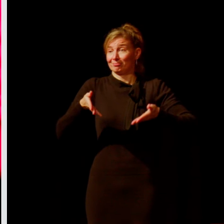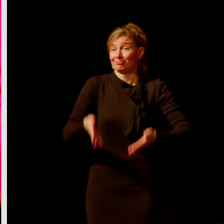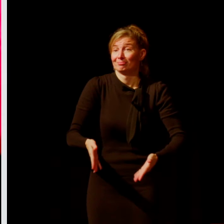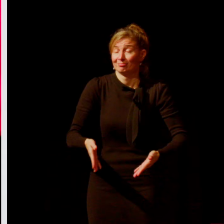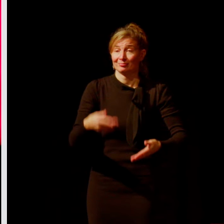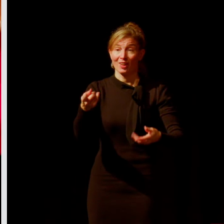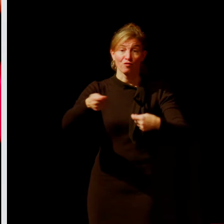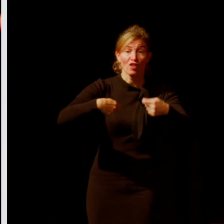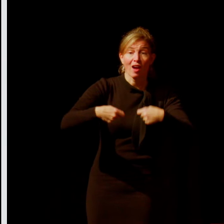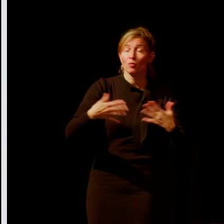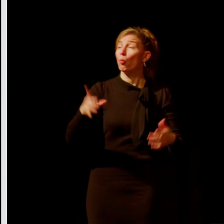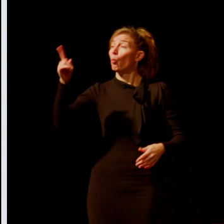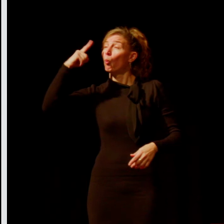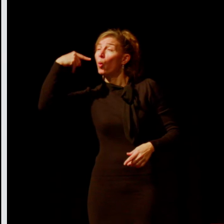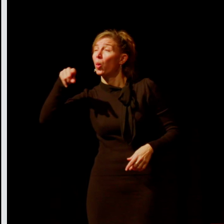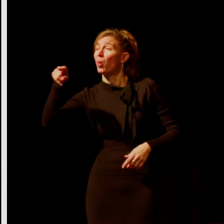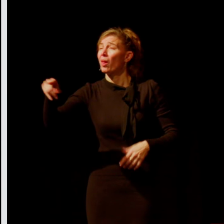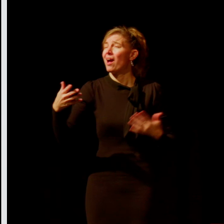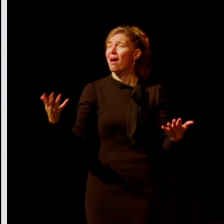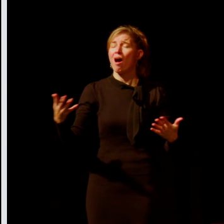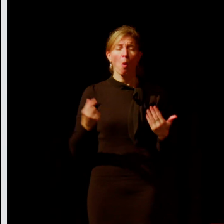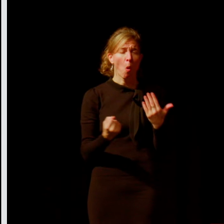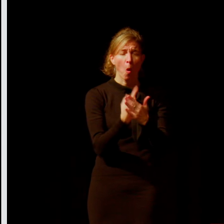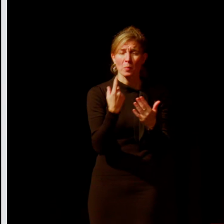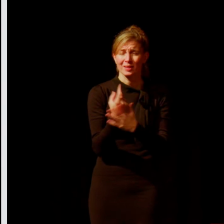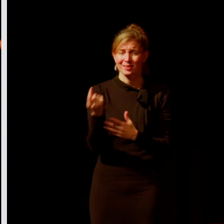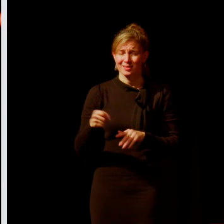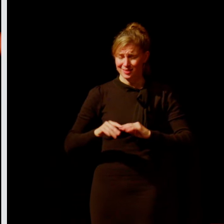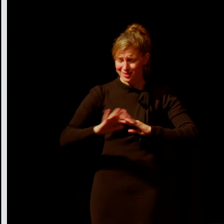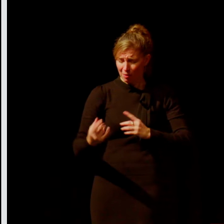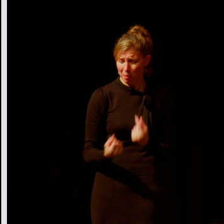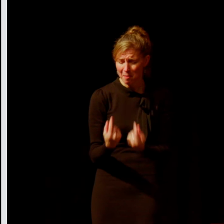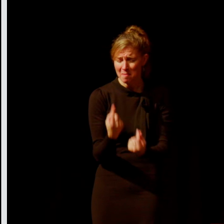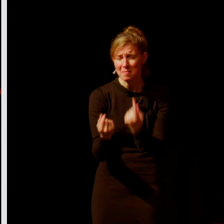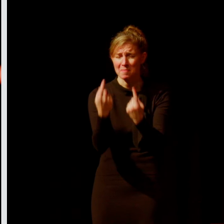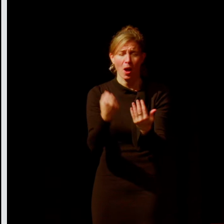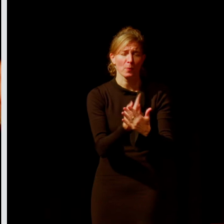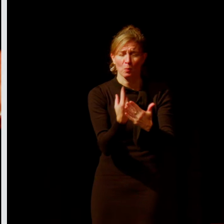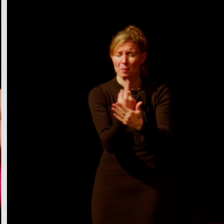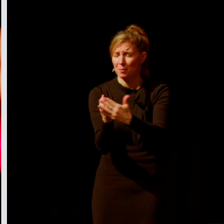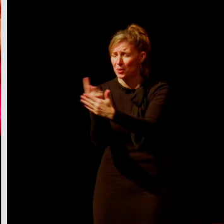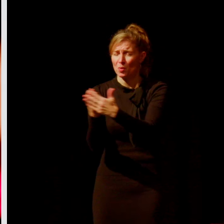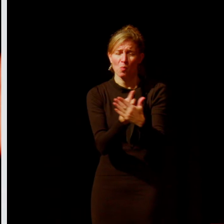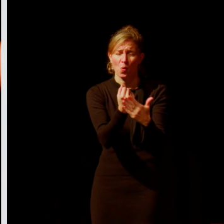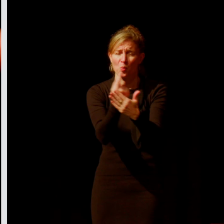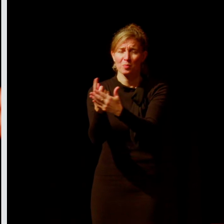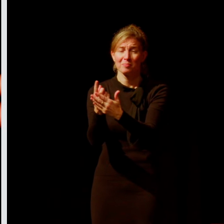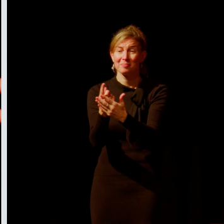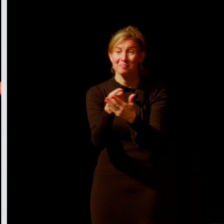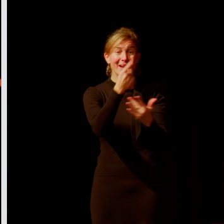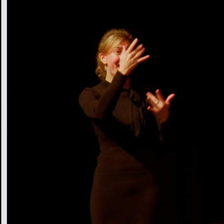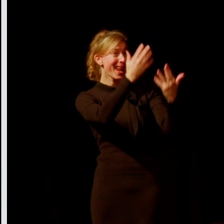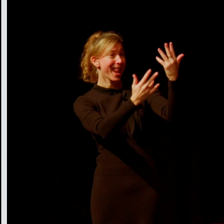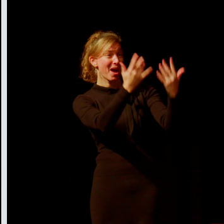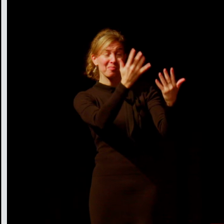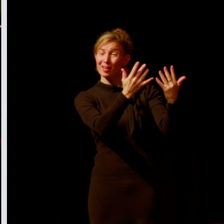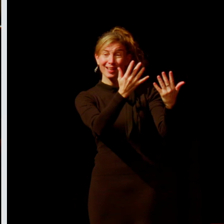opportunity oozes through the cracks of the pavement. But these are not just numbers. These are real